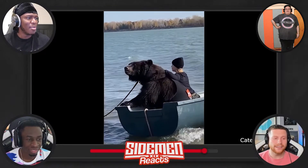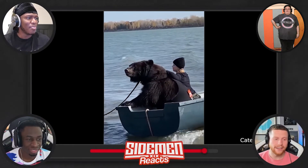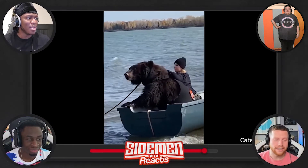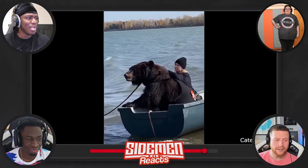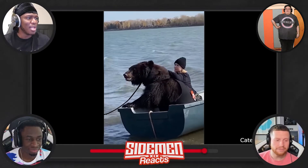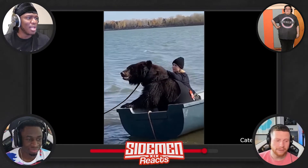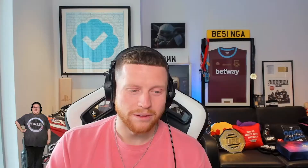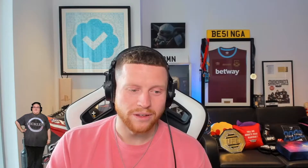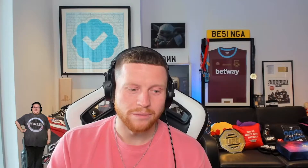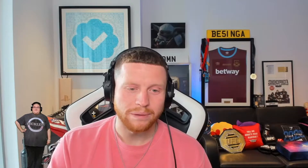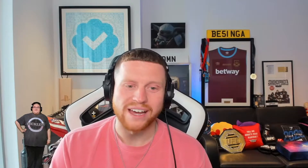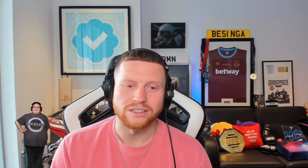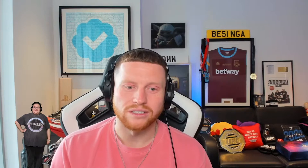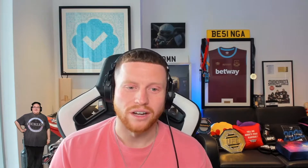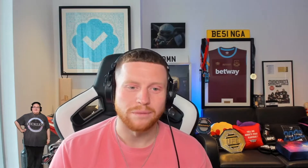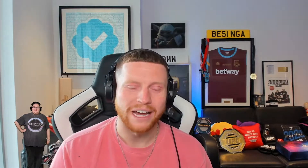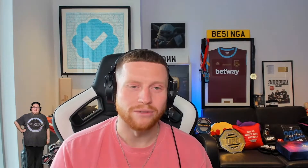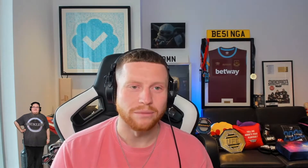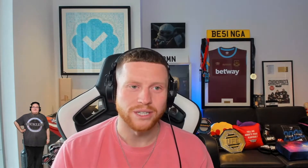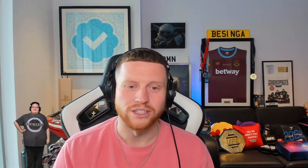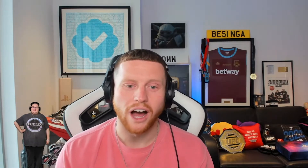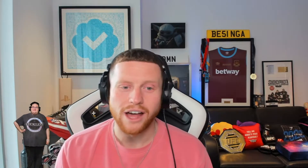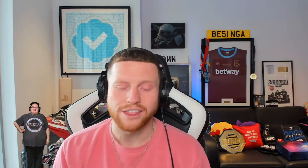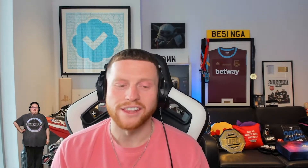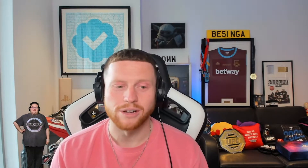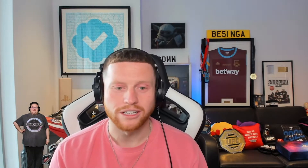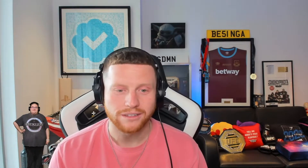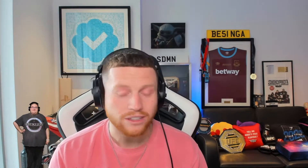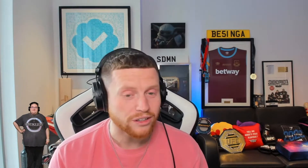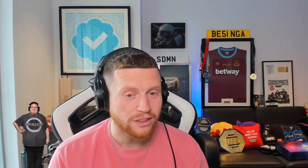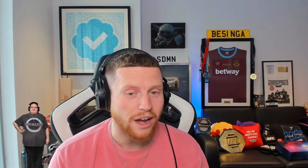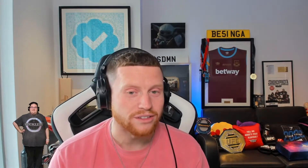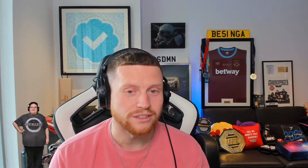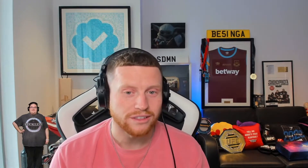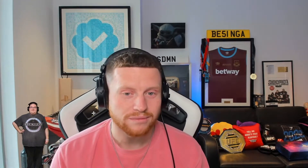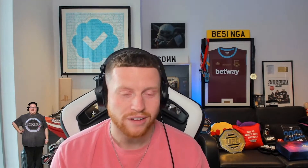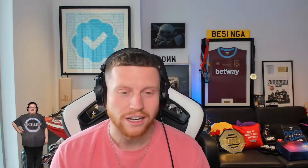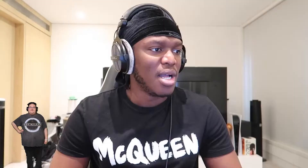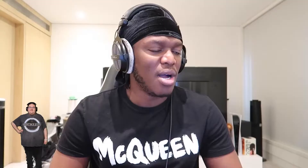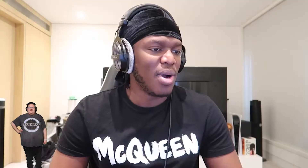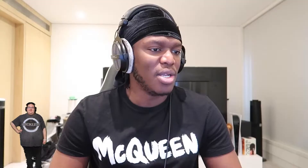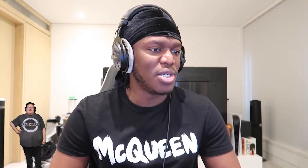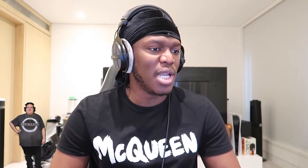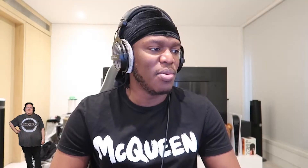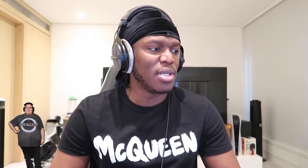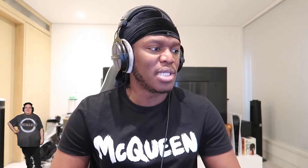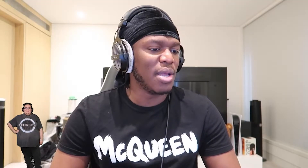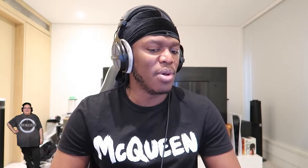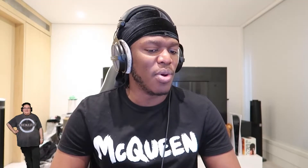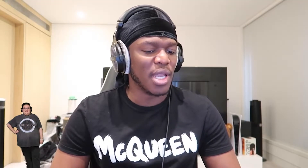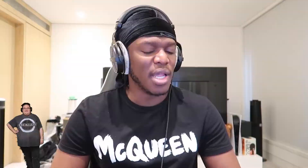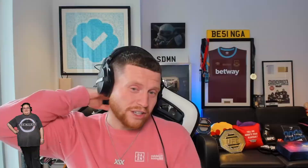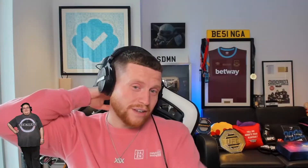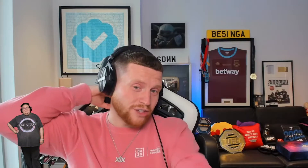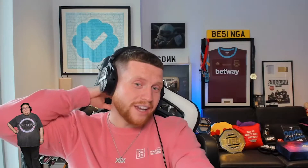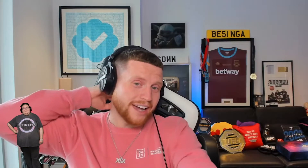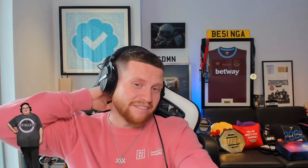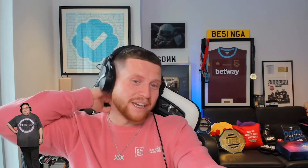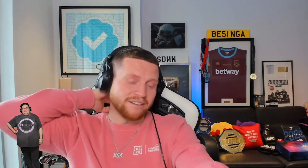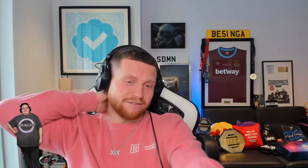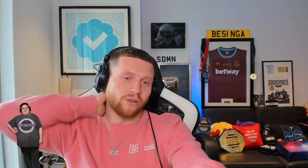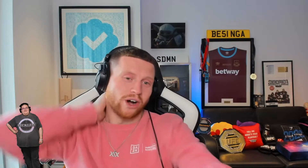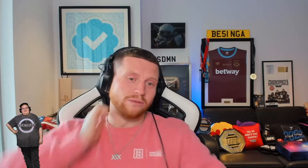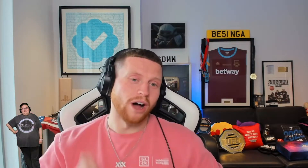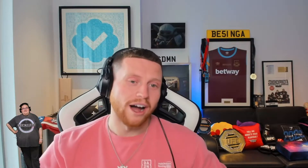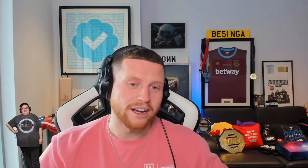I think people have given bears and stuff a bad reputation. I think they're really nice and friendly. Oh, why don't you sleep with one then? If she gave